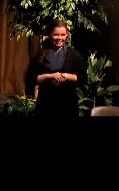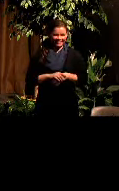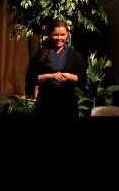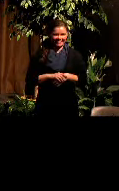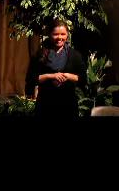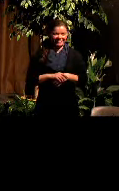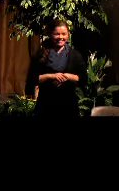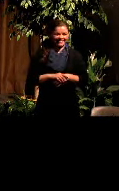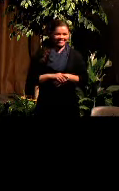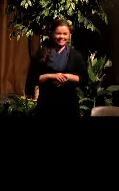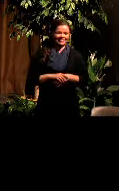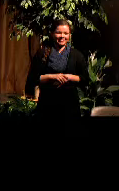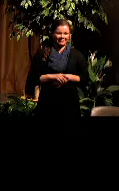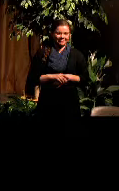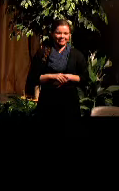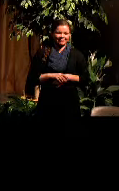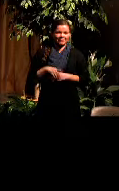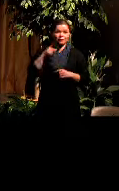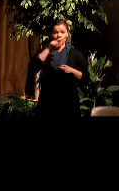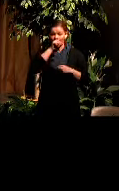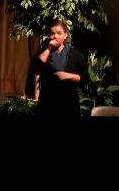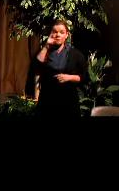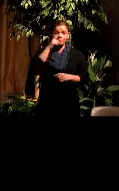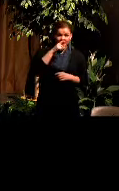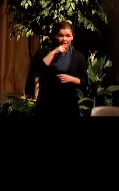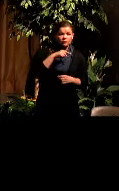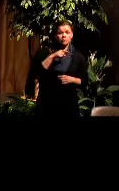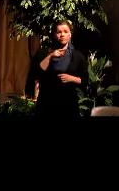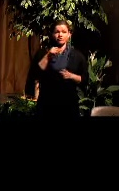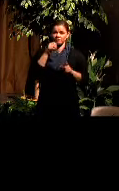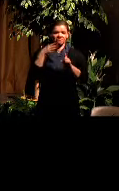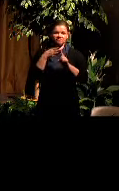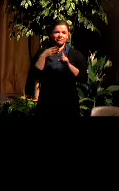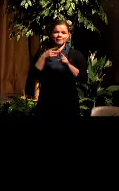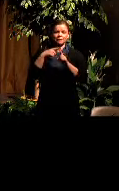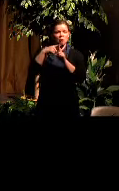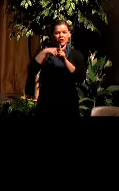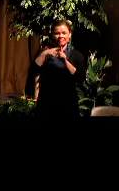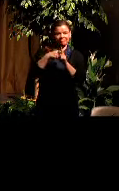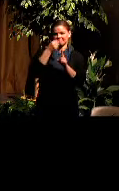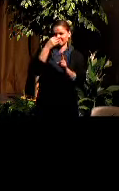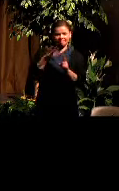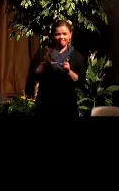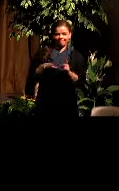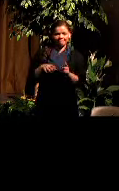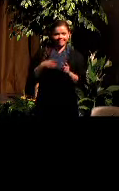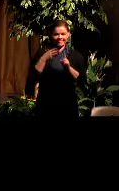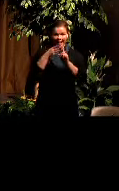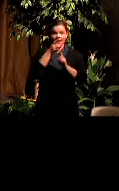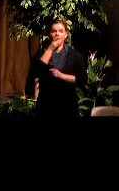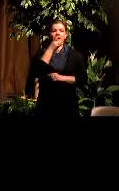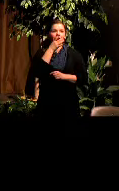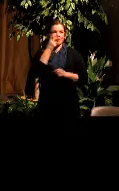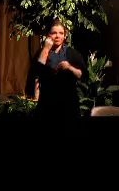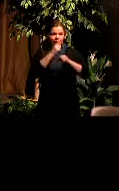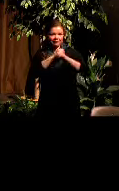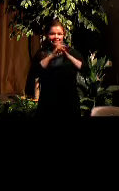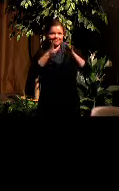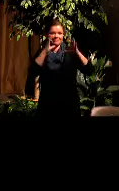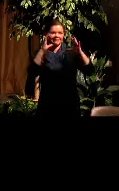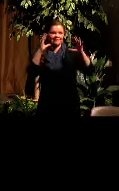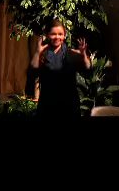for them, it's not the temperature, it's the light. So when the light changes, their hormones start moving, and they actually start to get pretty excited and